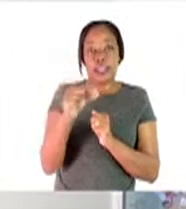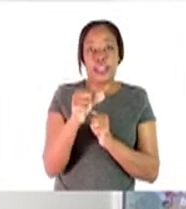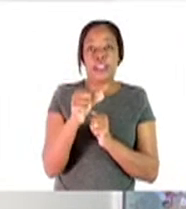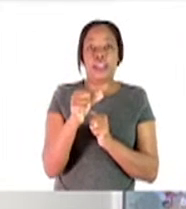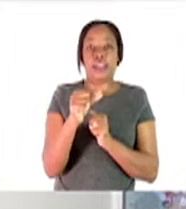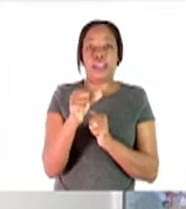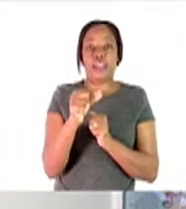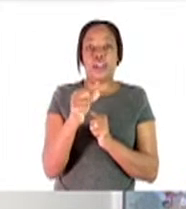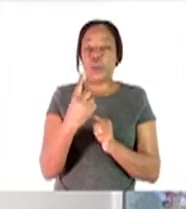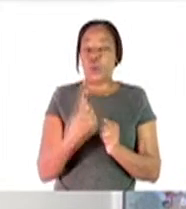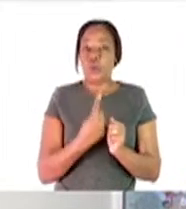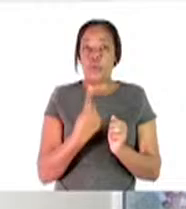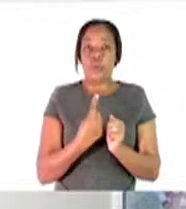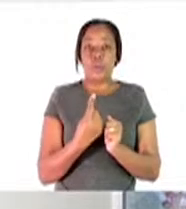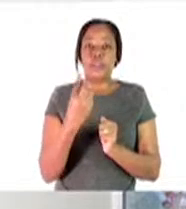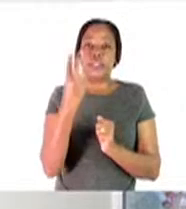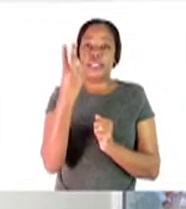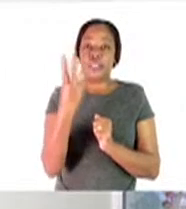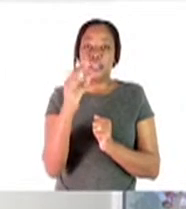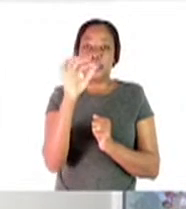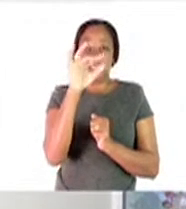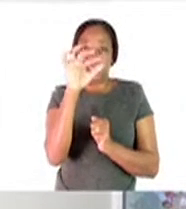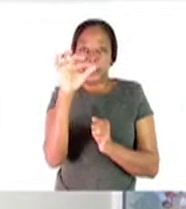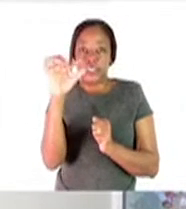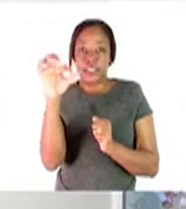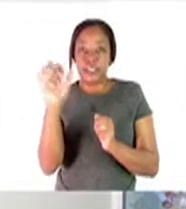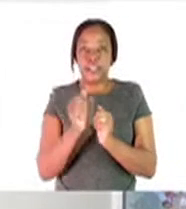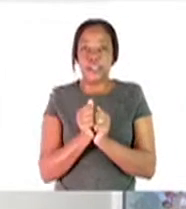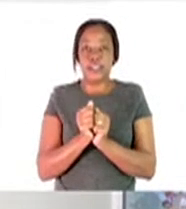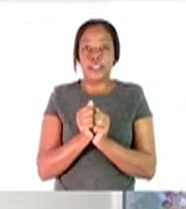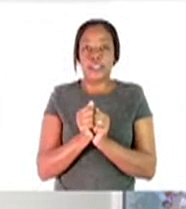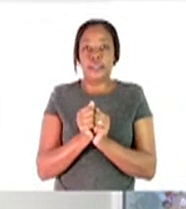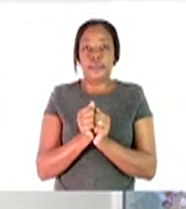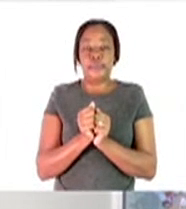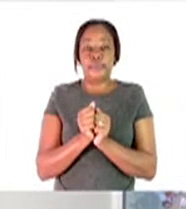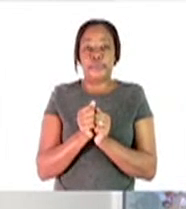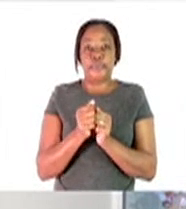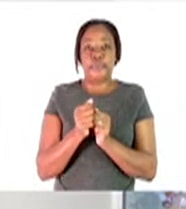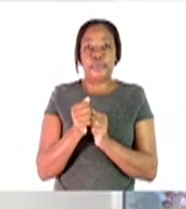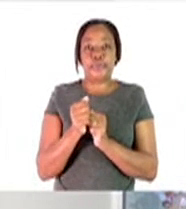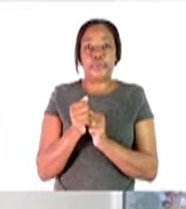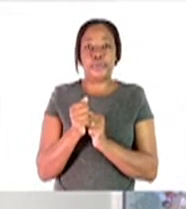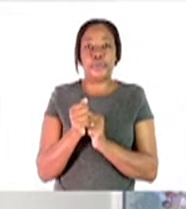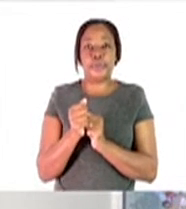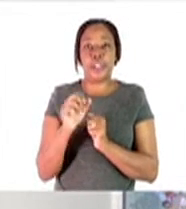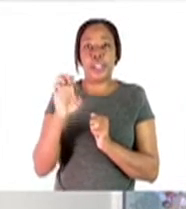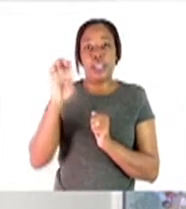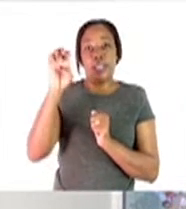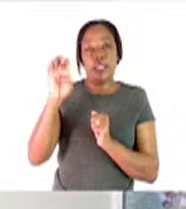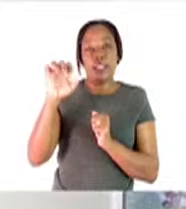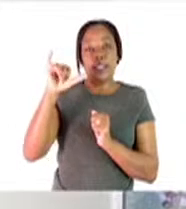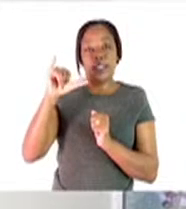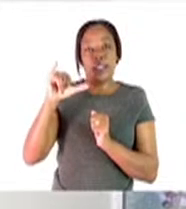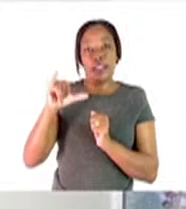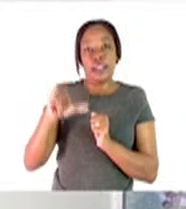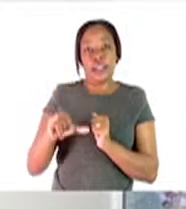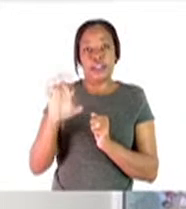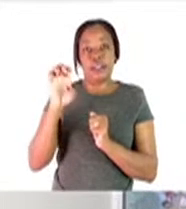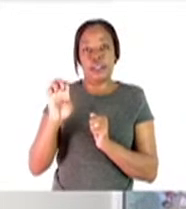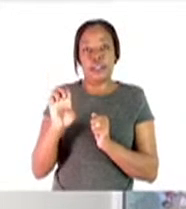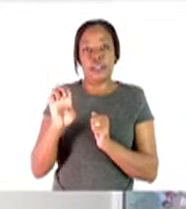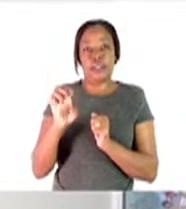it's having only 3 letters. What about my eye? Let's see how we write I. It's